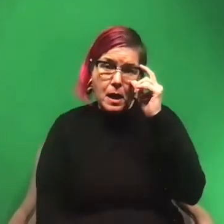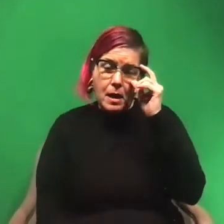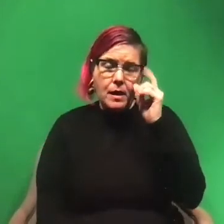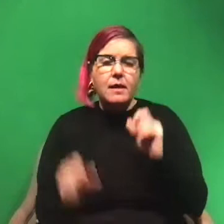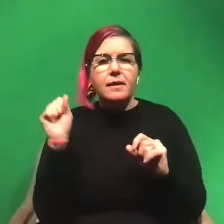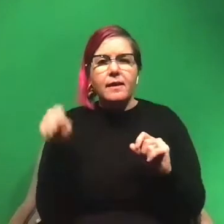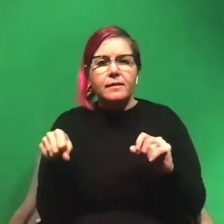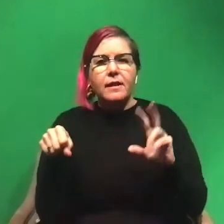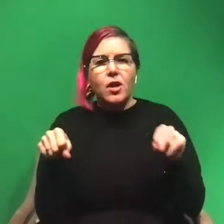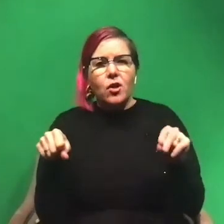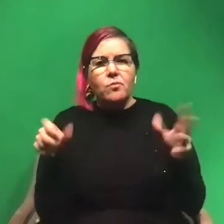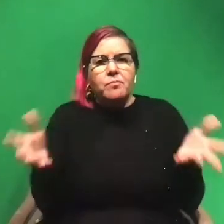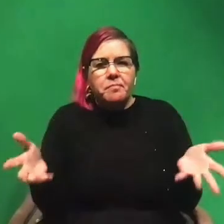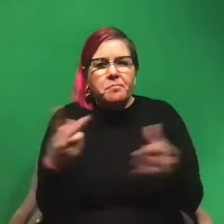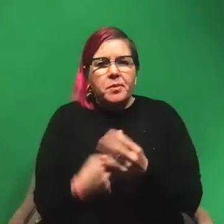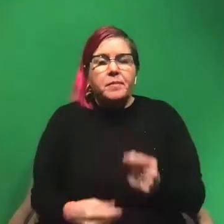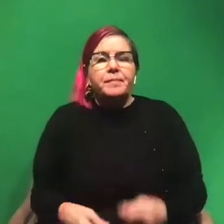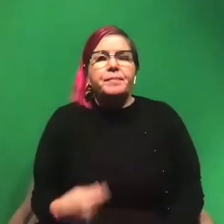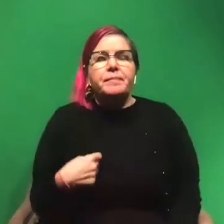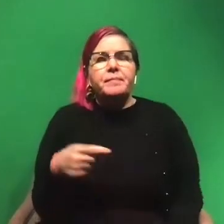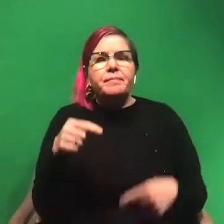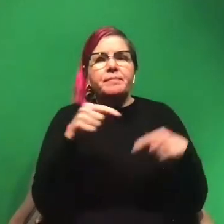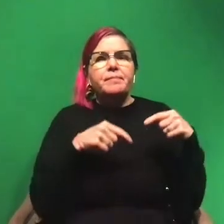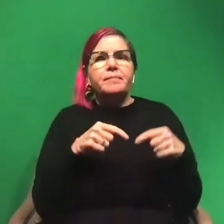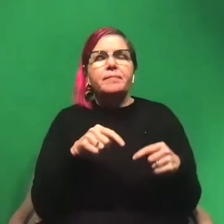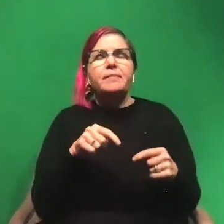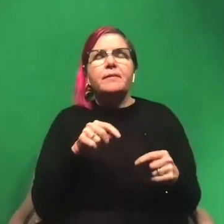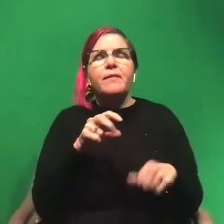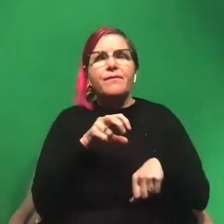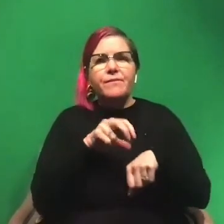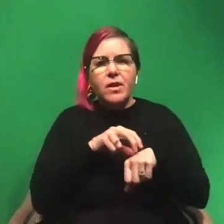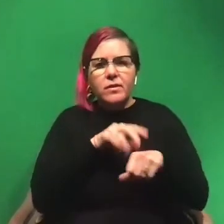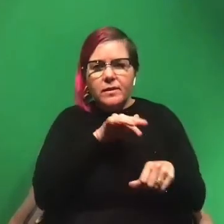yes and no. So I think back when I was taking virology,